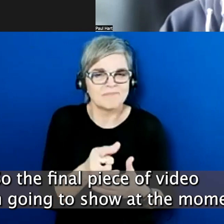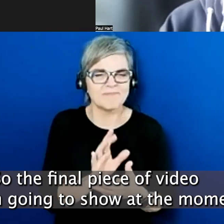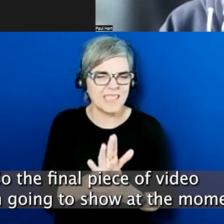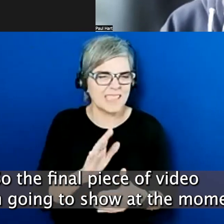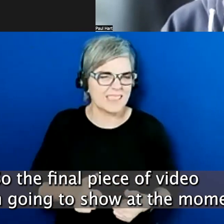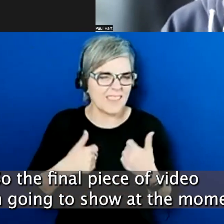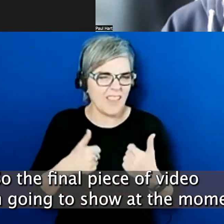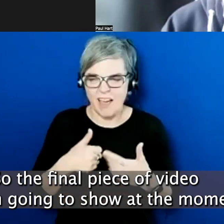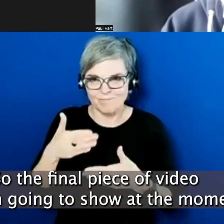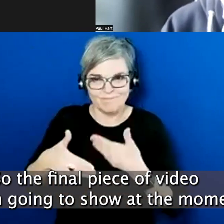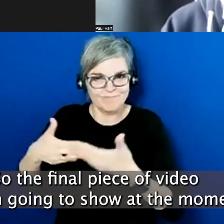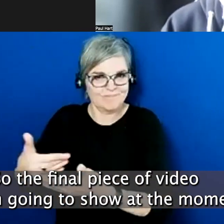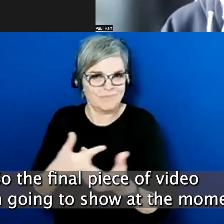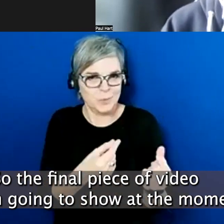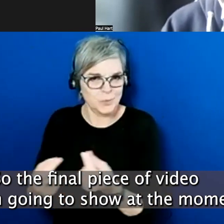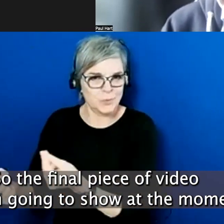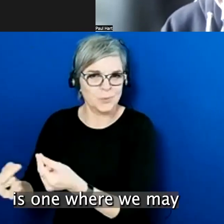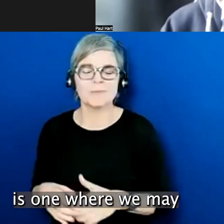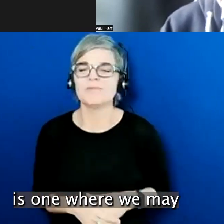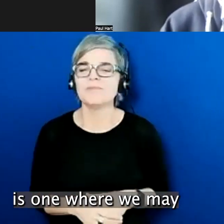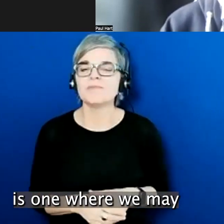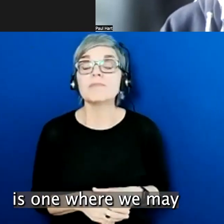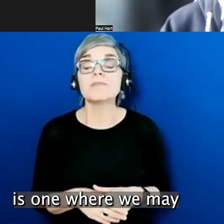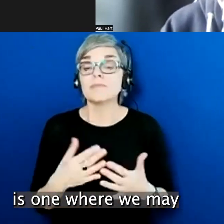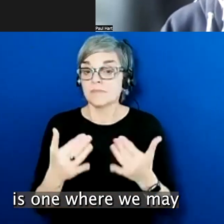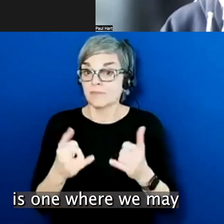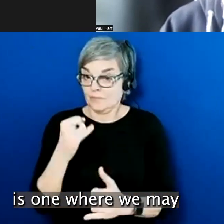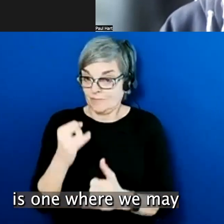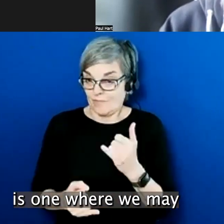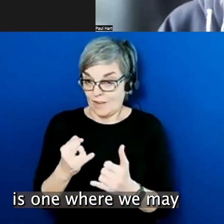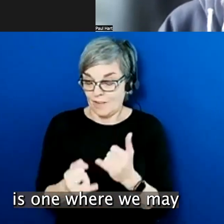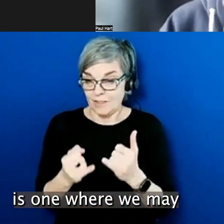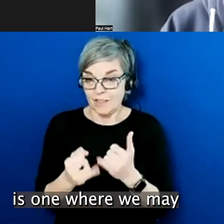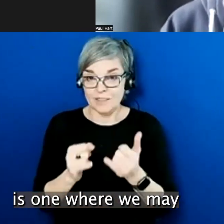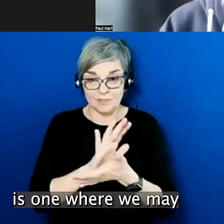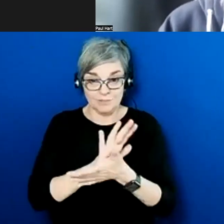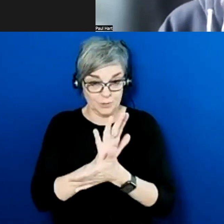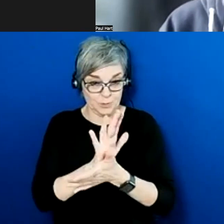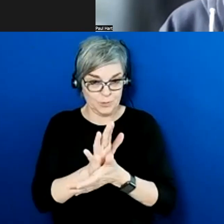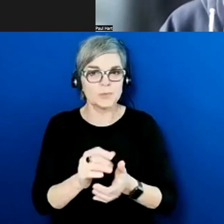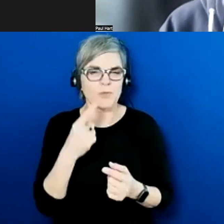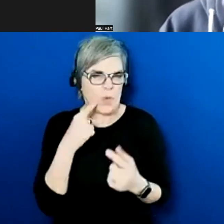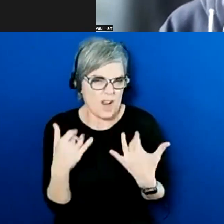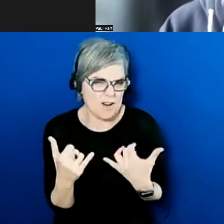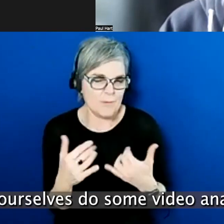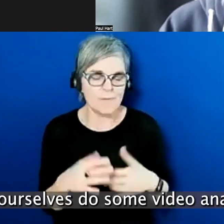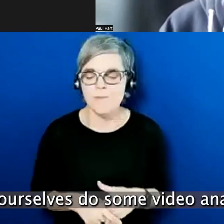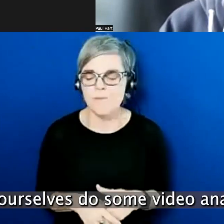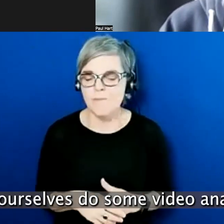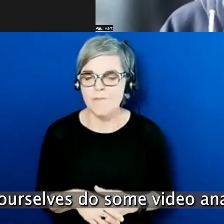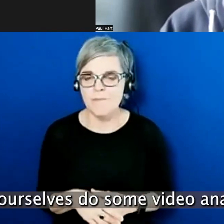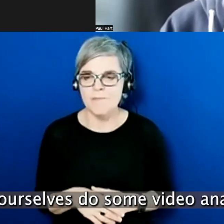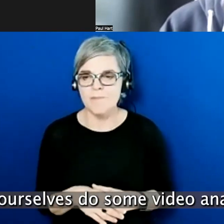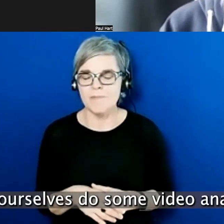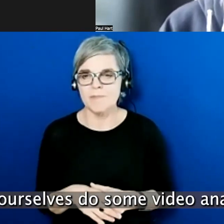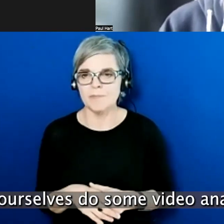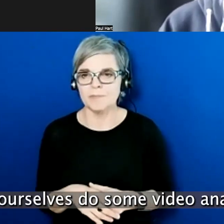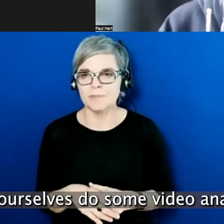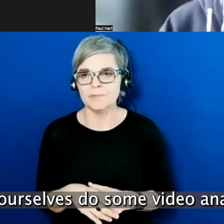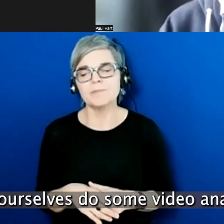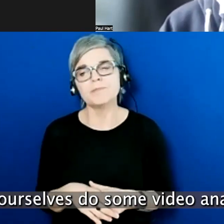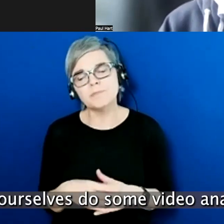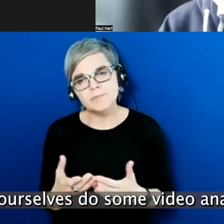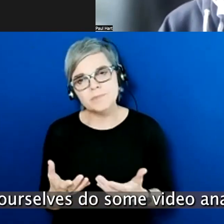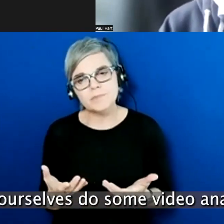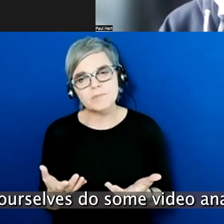piece of video that I'm going to show at the moment is one where we may amongst ourselves